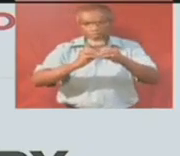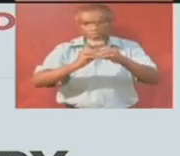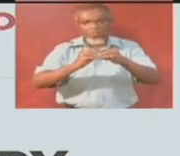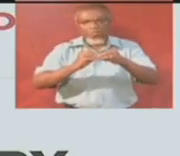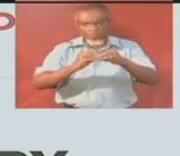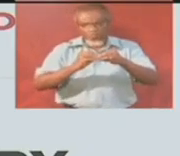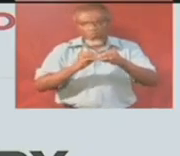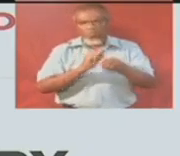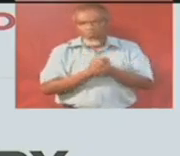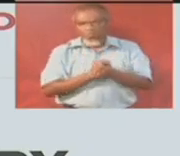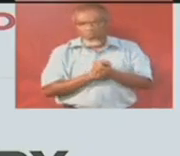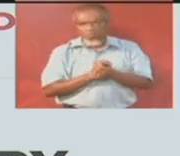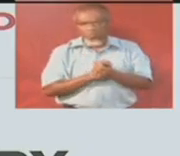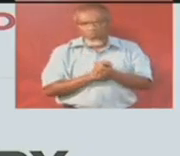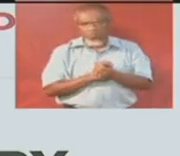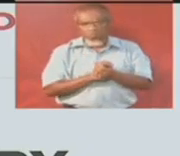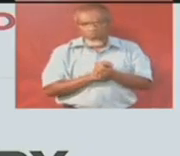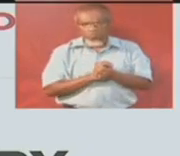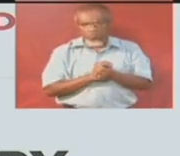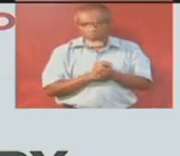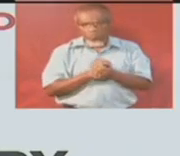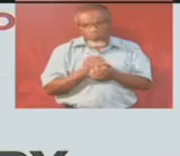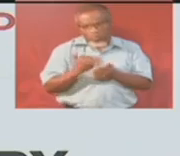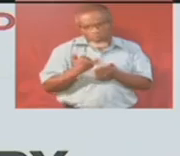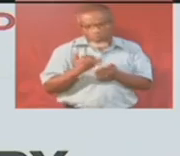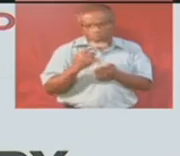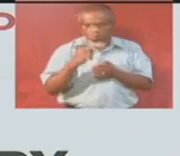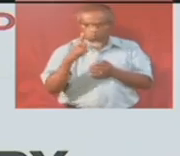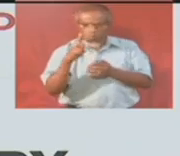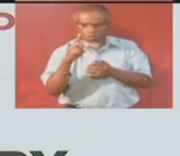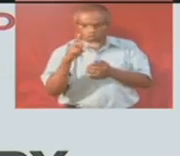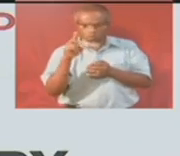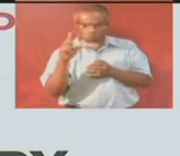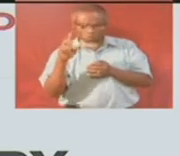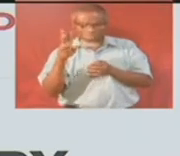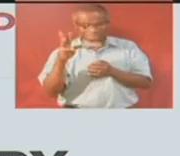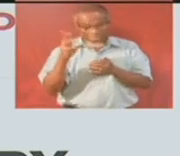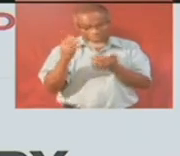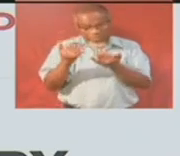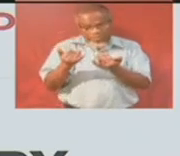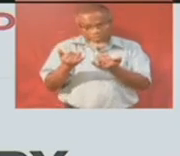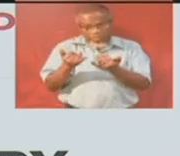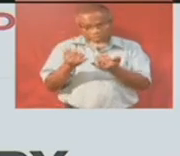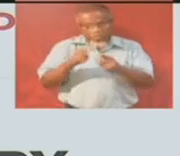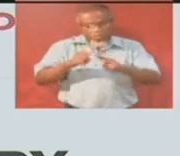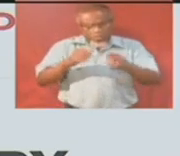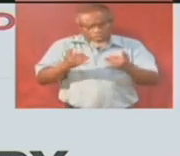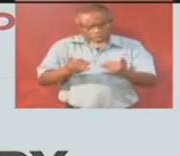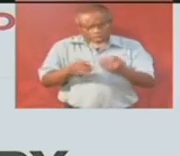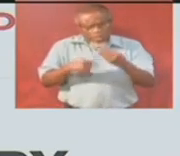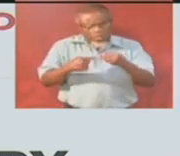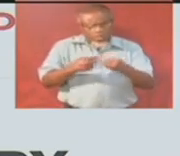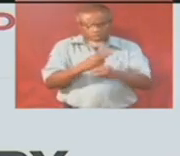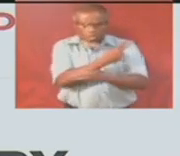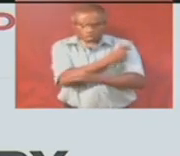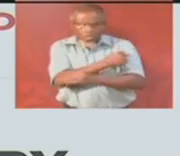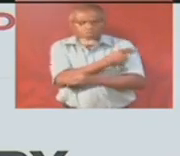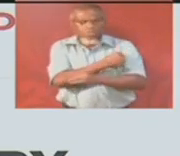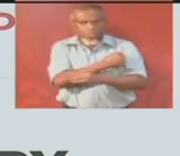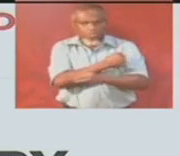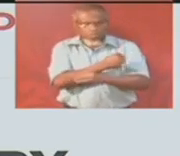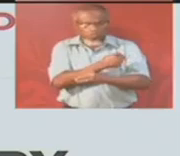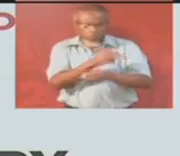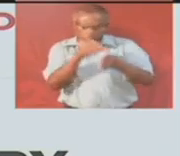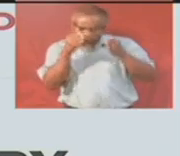116. We pay close attention to that number. But as far as hospitalizations are concerned, we also